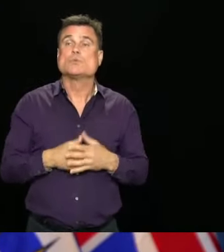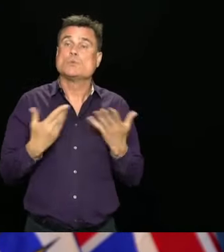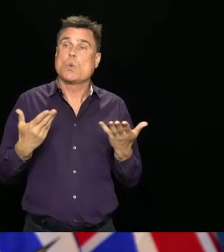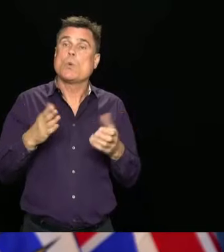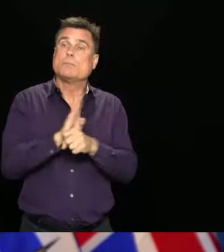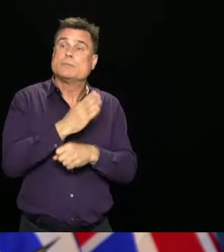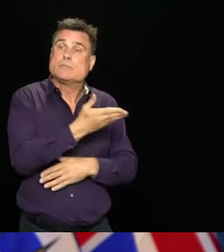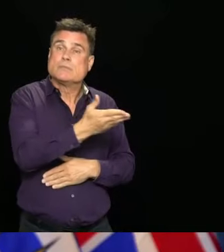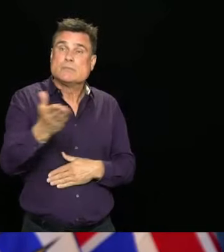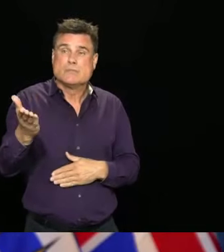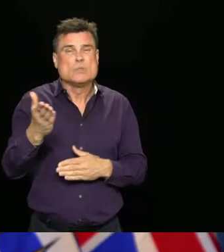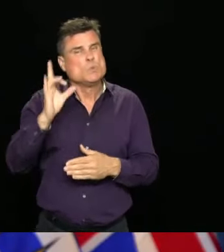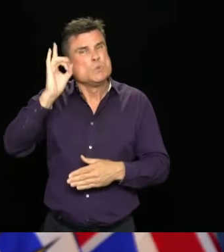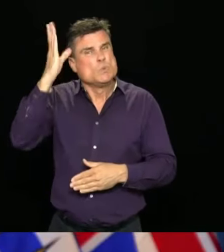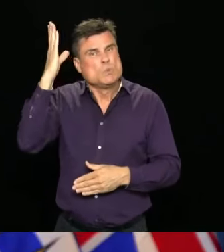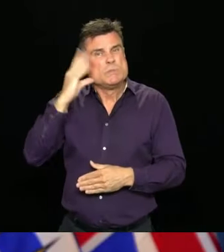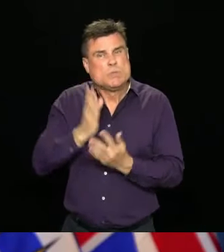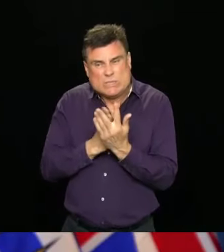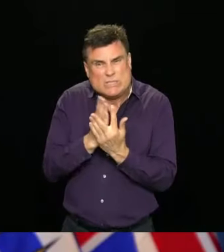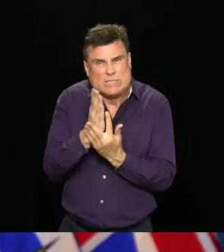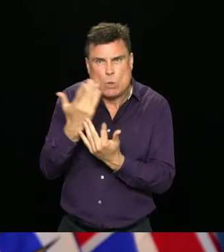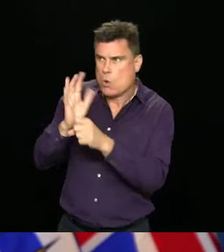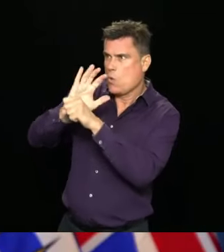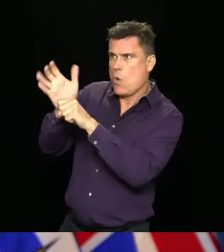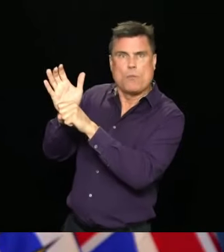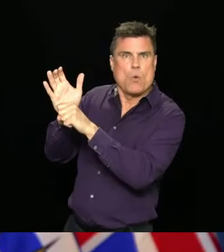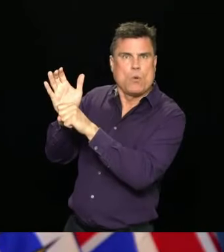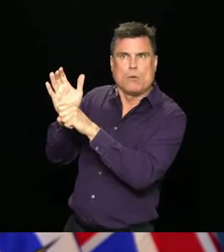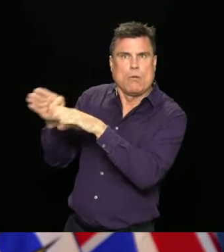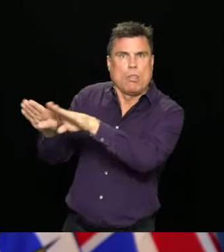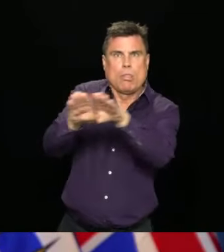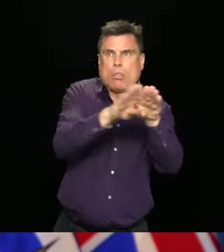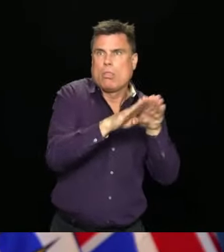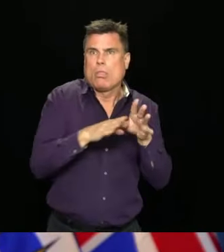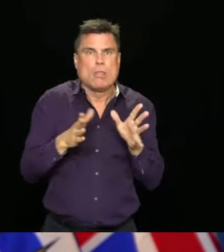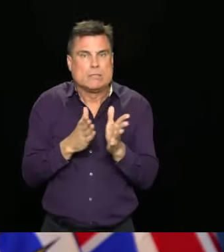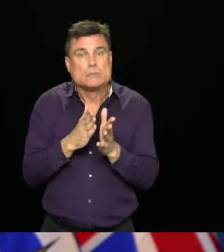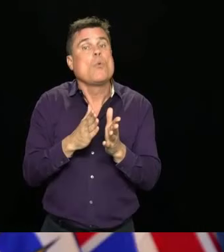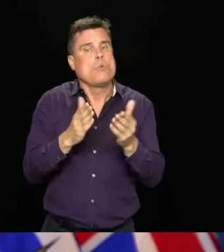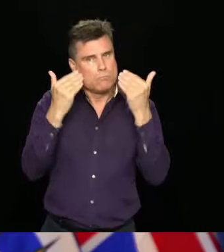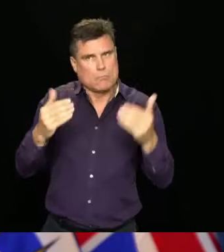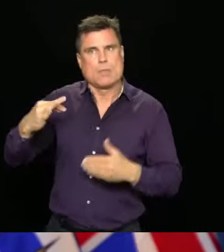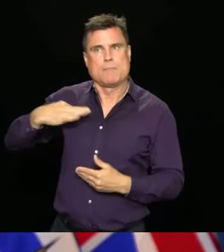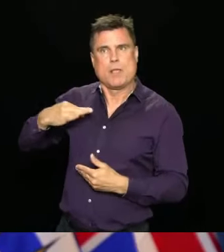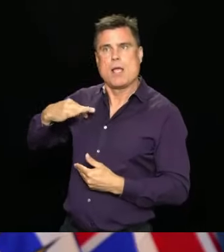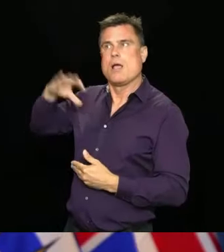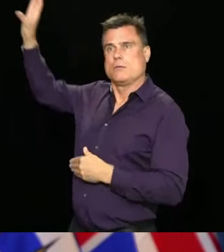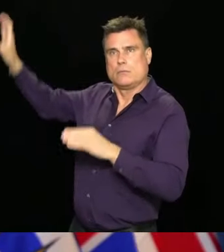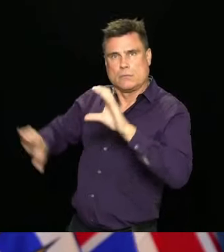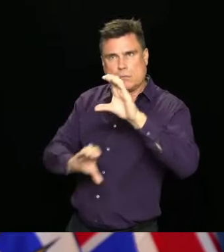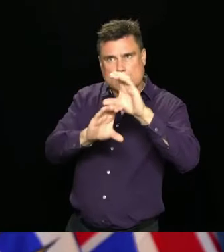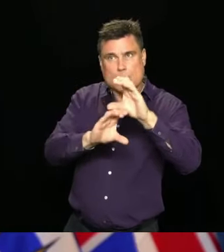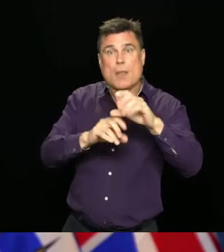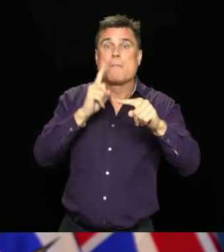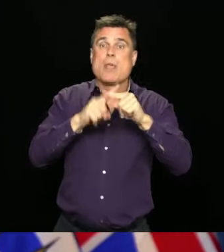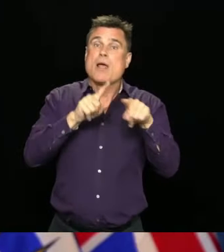pandemic. This is for situations, again, where eligible landlords choose not to apply for the federal